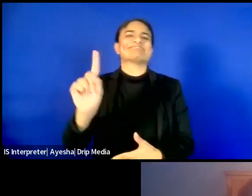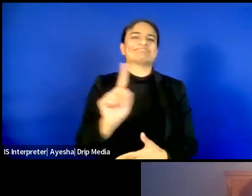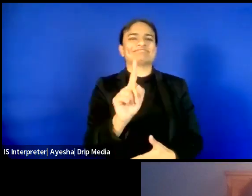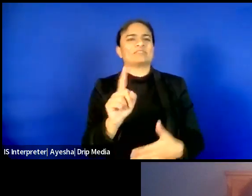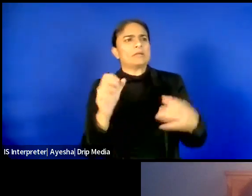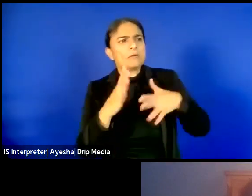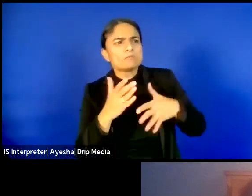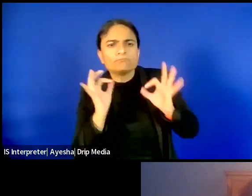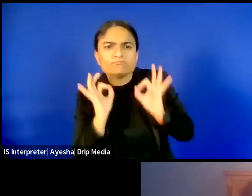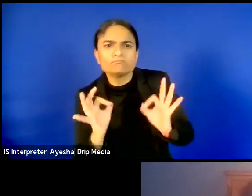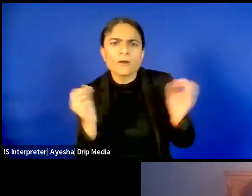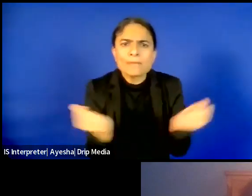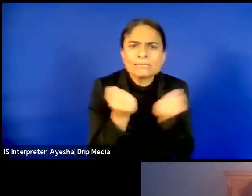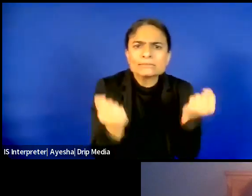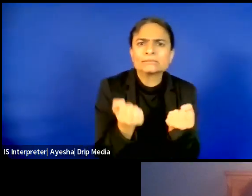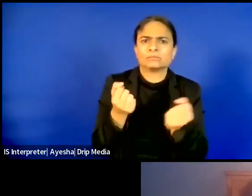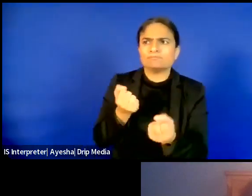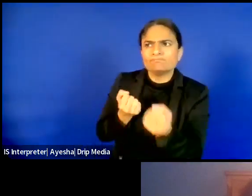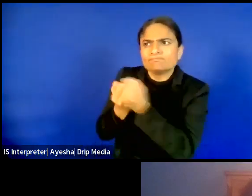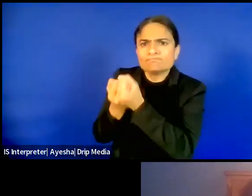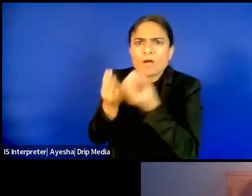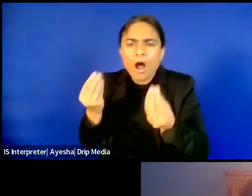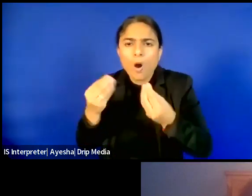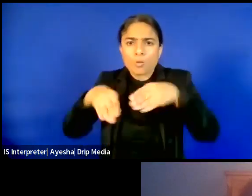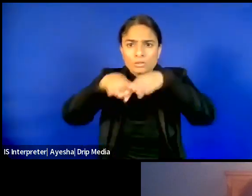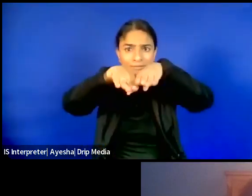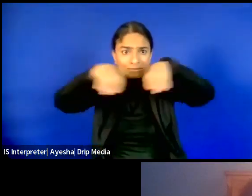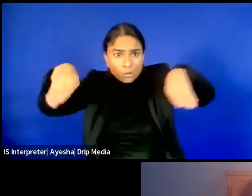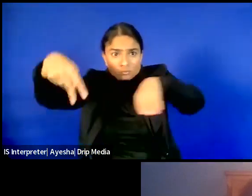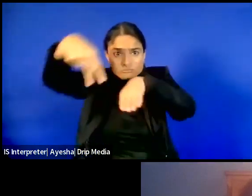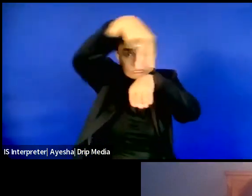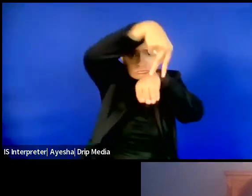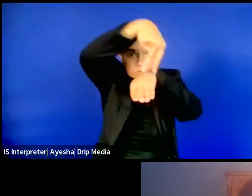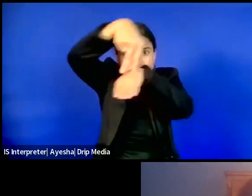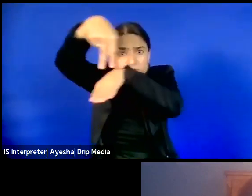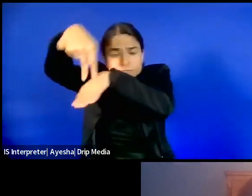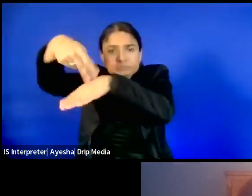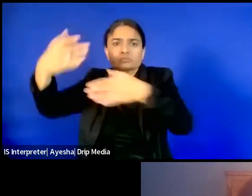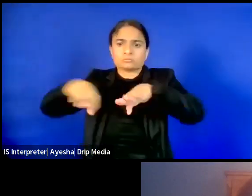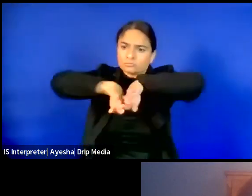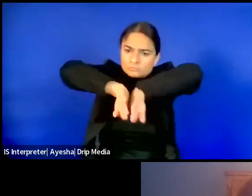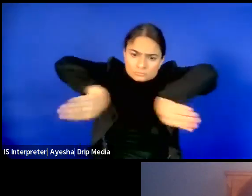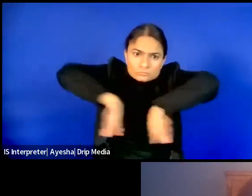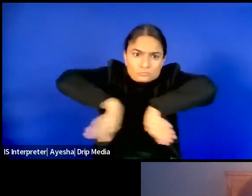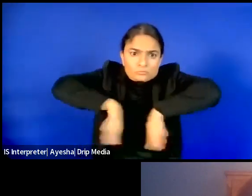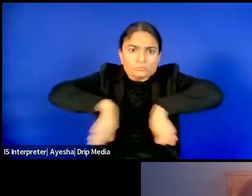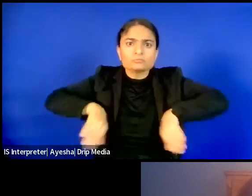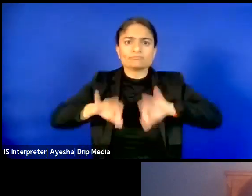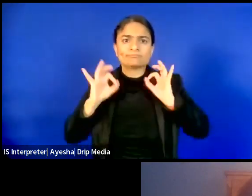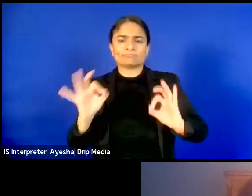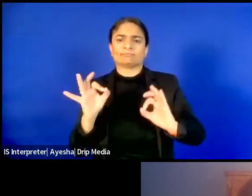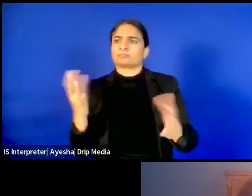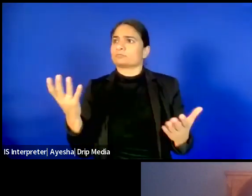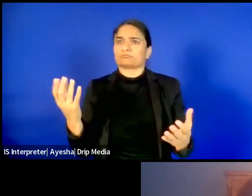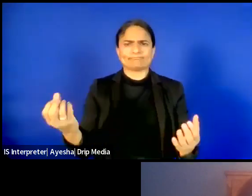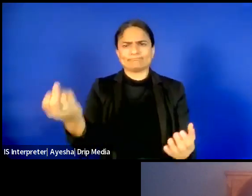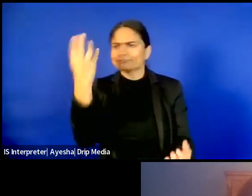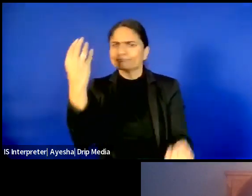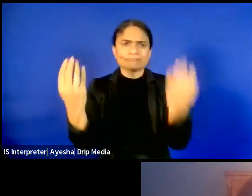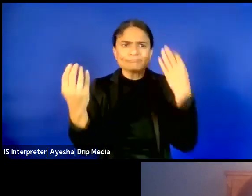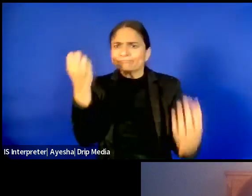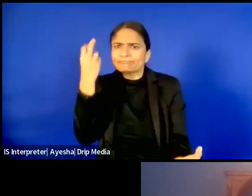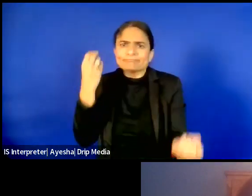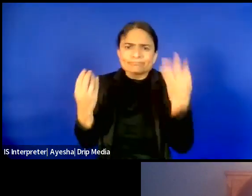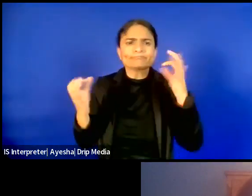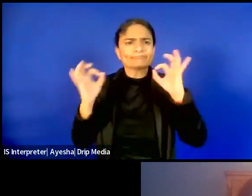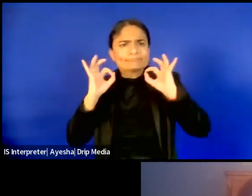just opening up the space and making it accessible to literally come into the space and participate, but